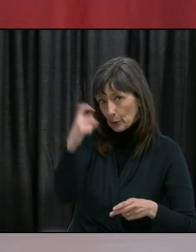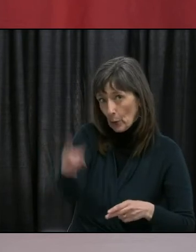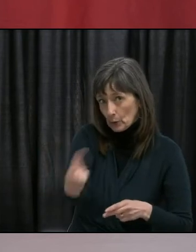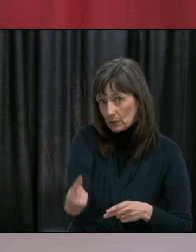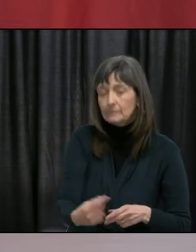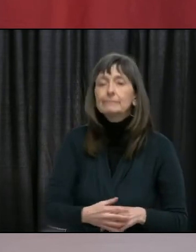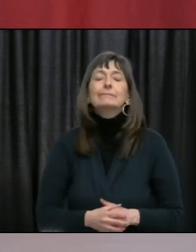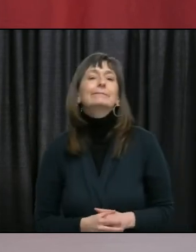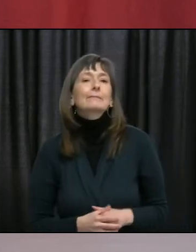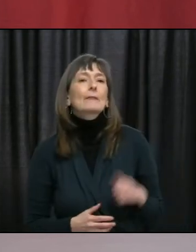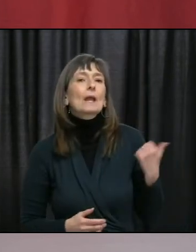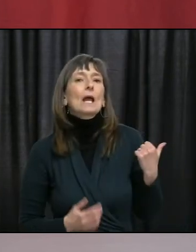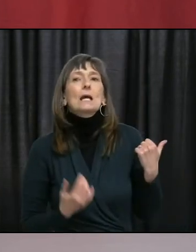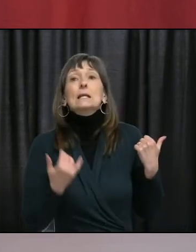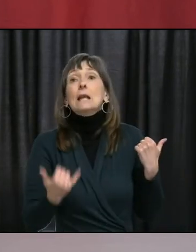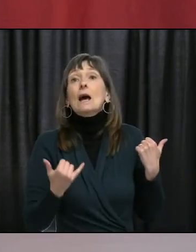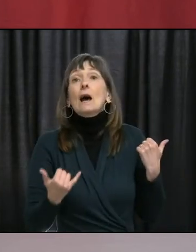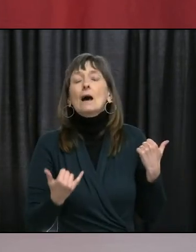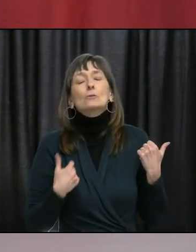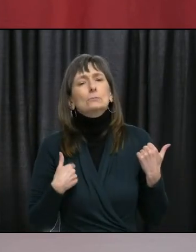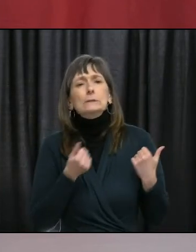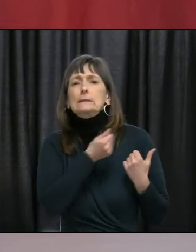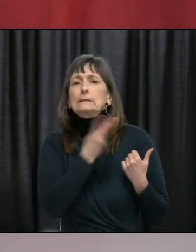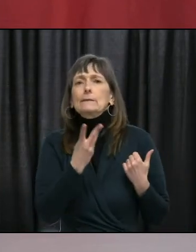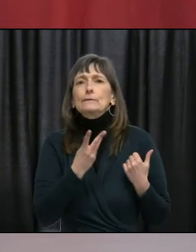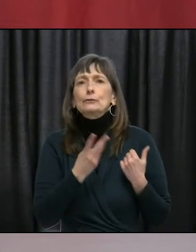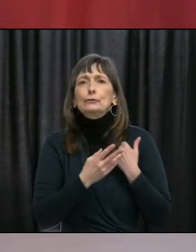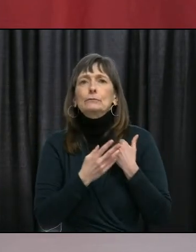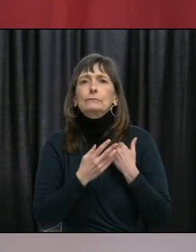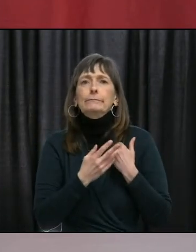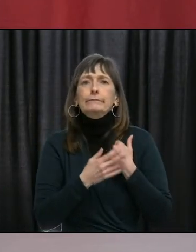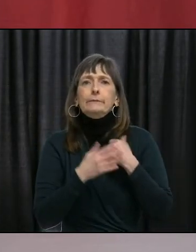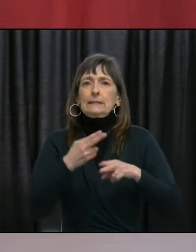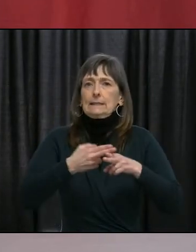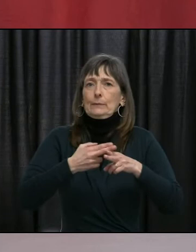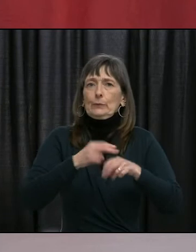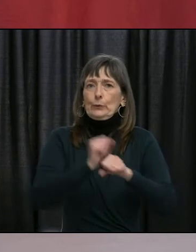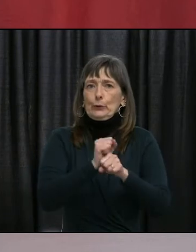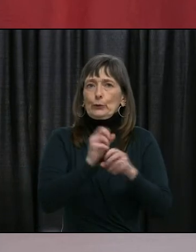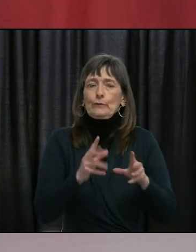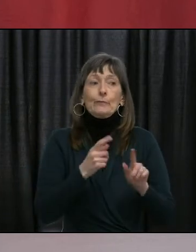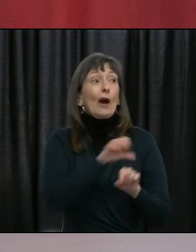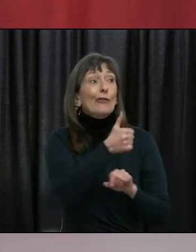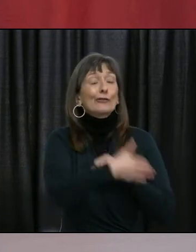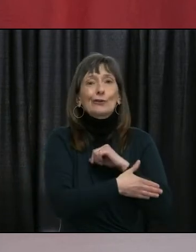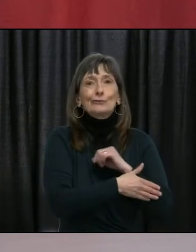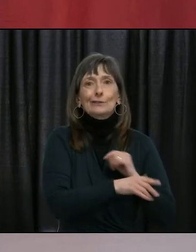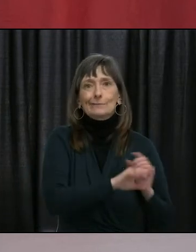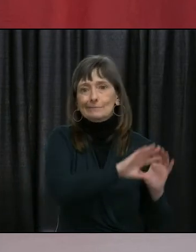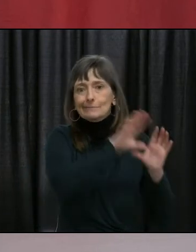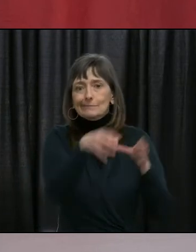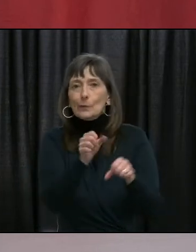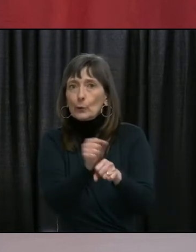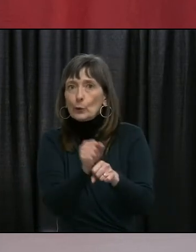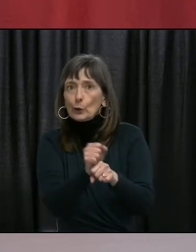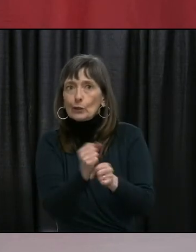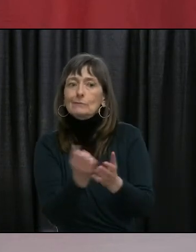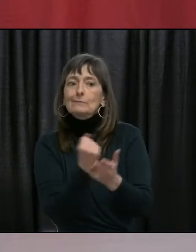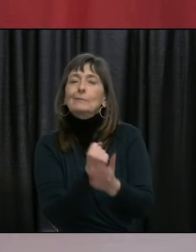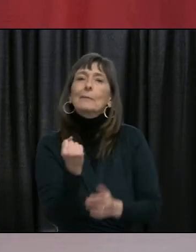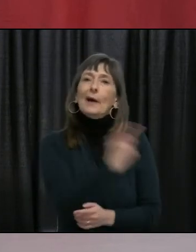Newfoundland and Labrador. Right now, with the number of people that we have out of work, I'm guessing, as I've always said, this would always be something as a last